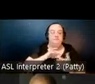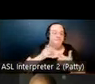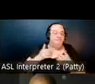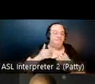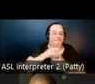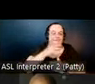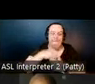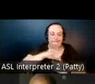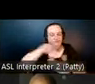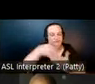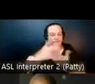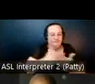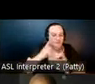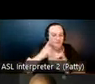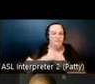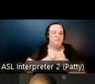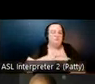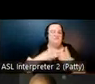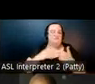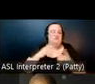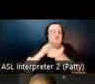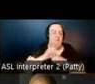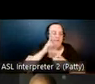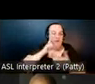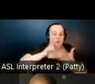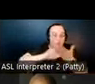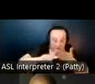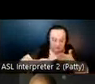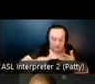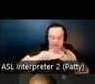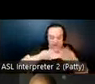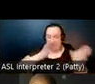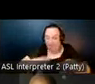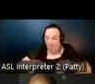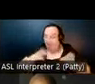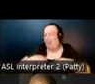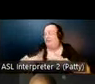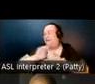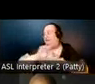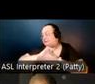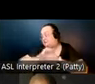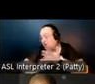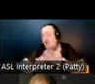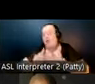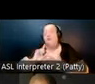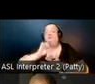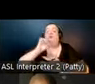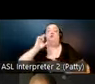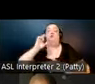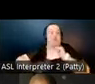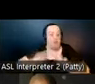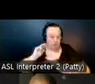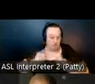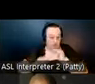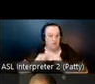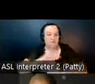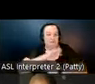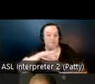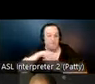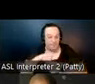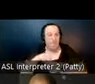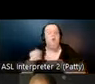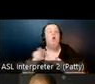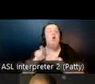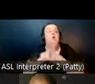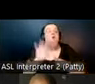of preservation work for research to planning to design and construction. We also